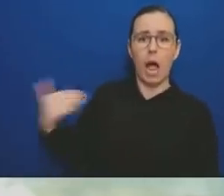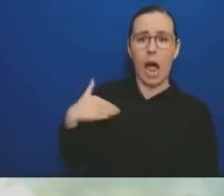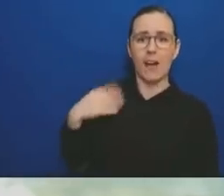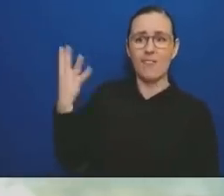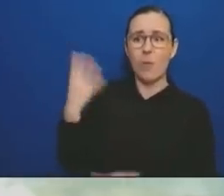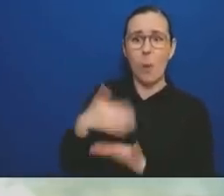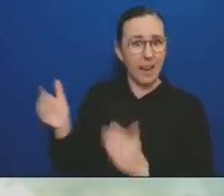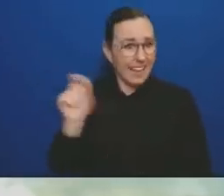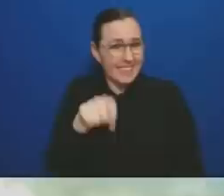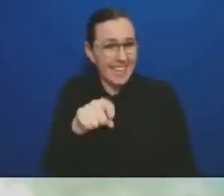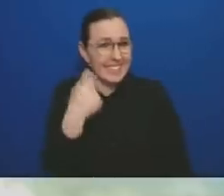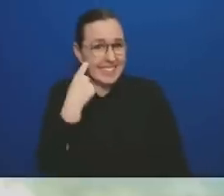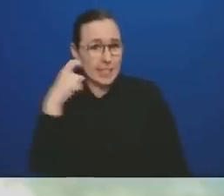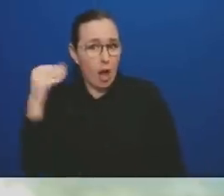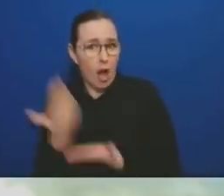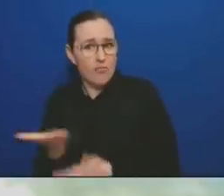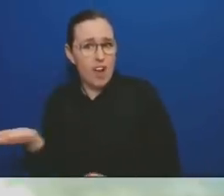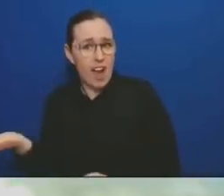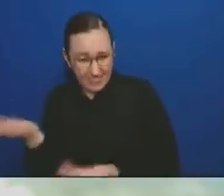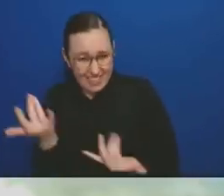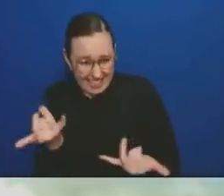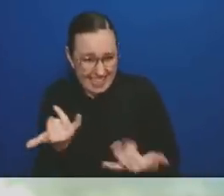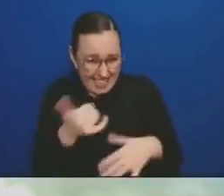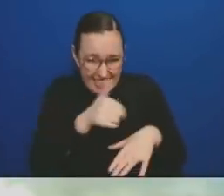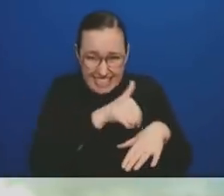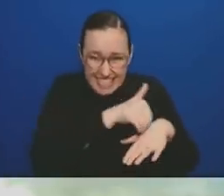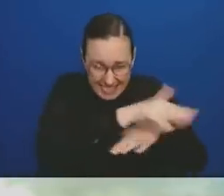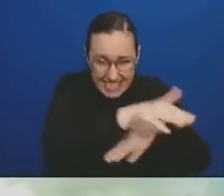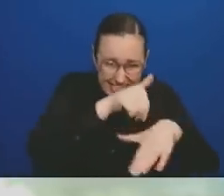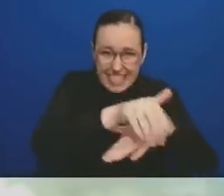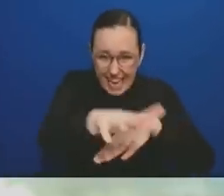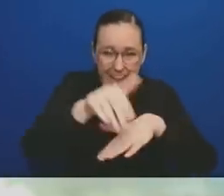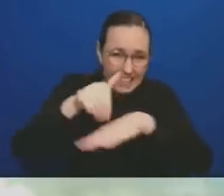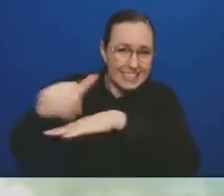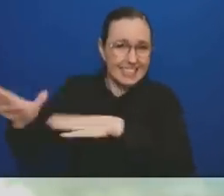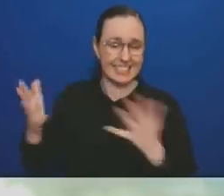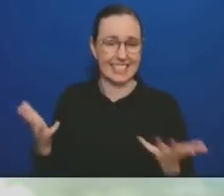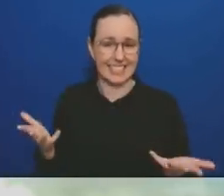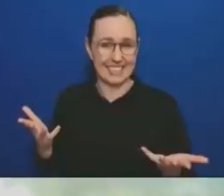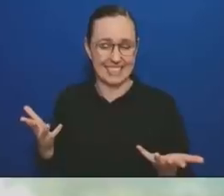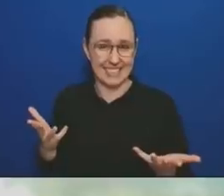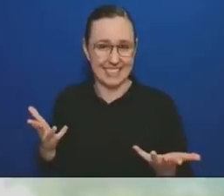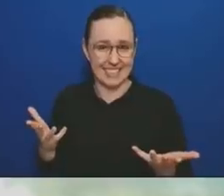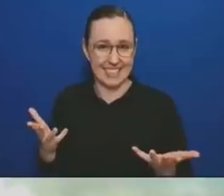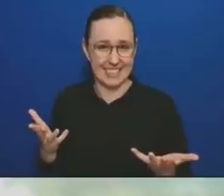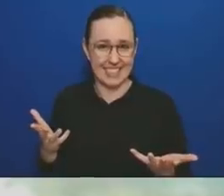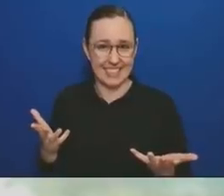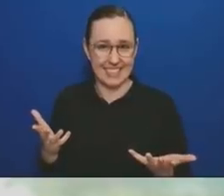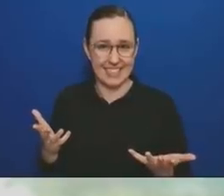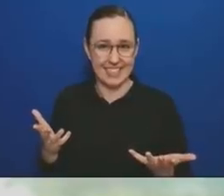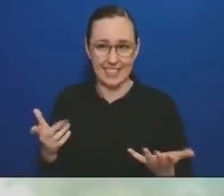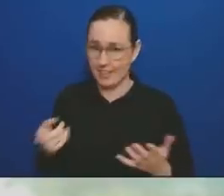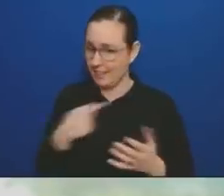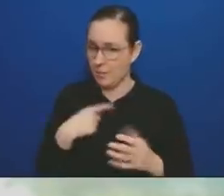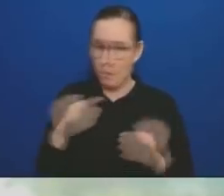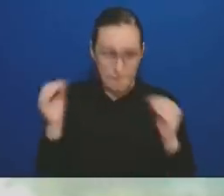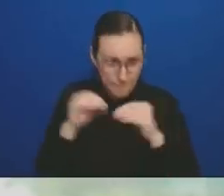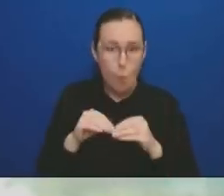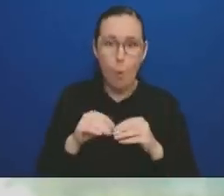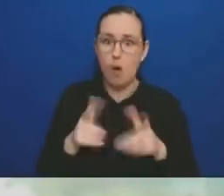4 million tests. Well, those will be going out to those priority areas, and you'll be seeing them around the province. And obviously, we've been